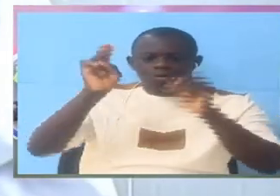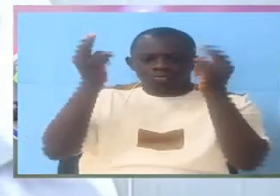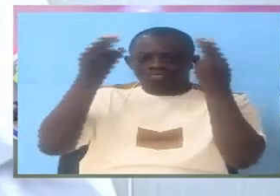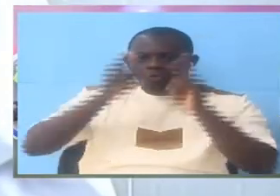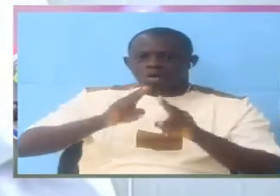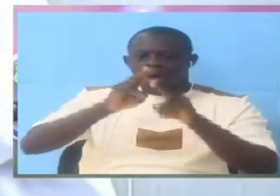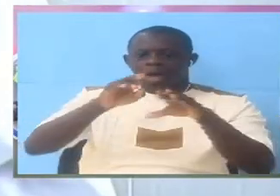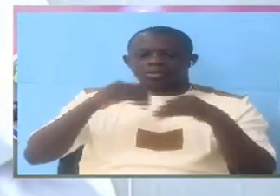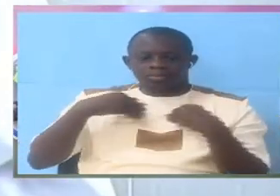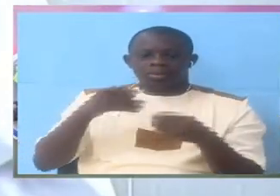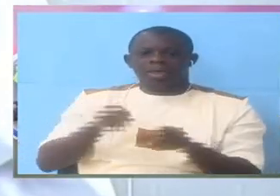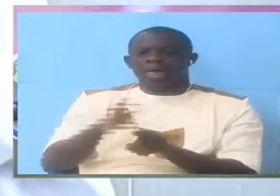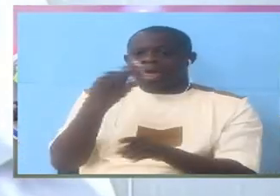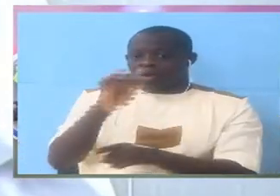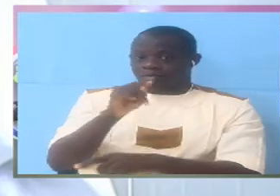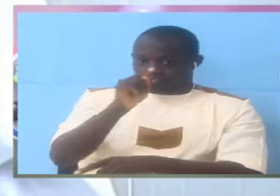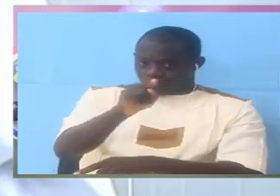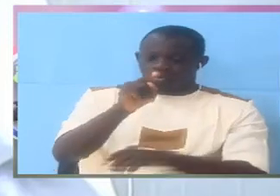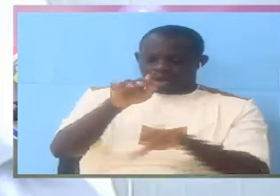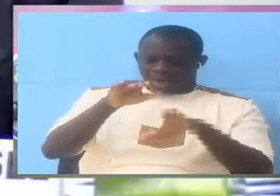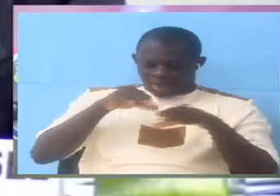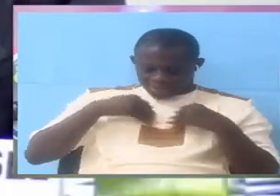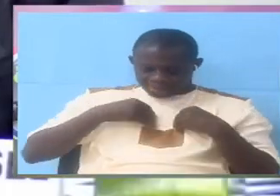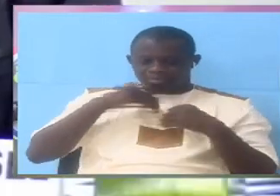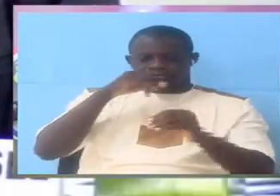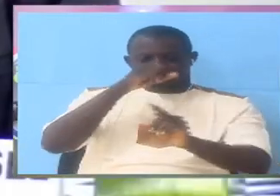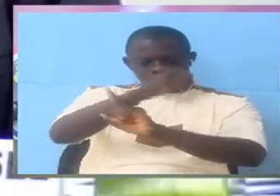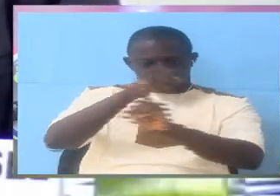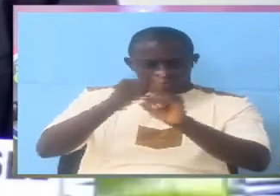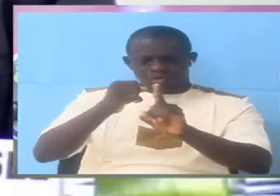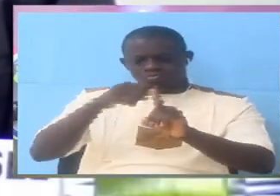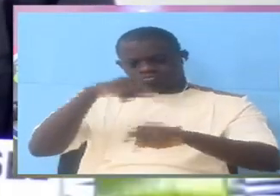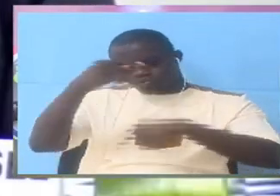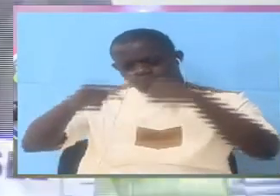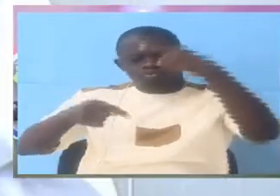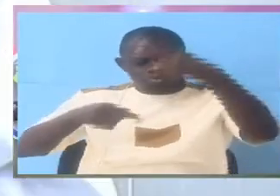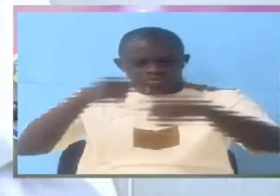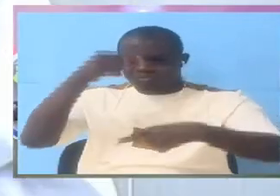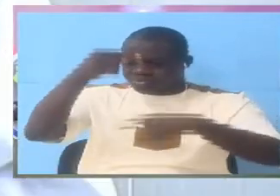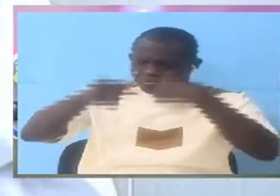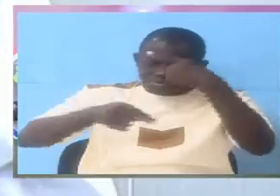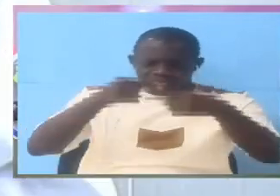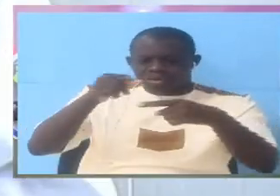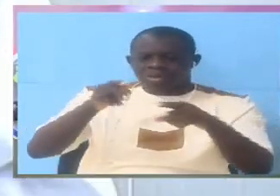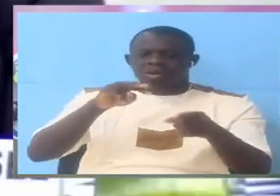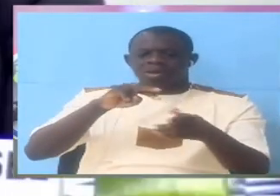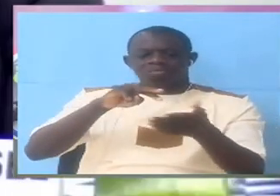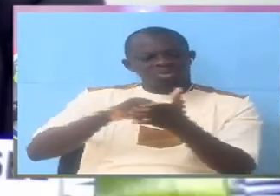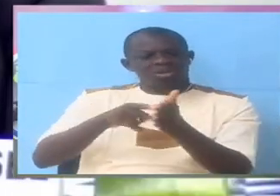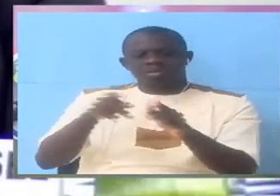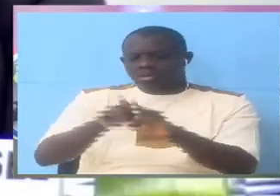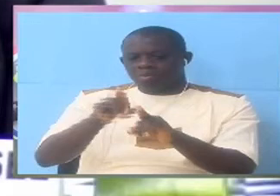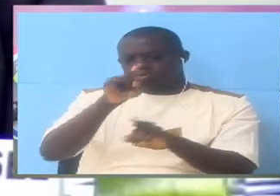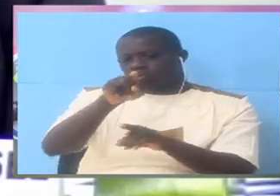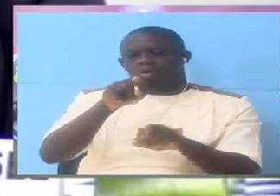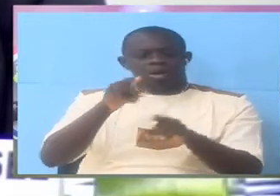you accepting the situation and going and carrying along is unlawful. It makes you complicit in